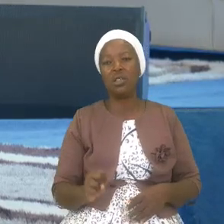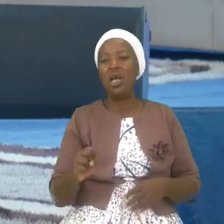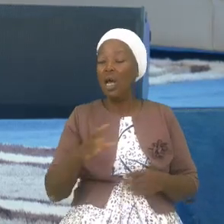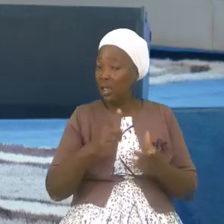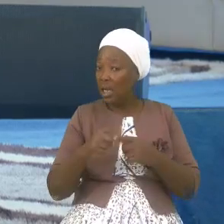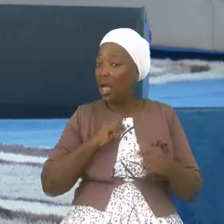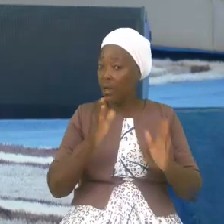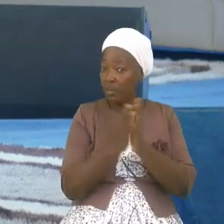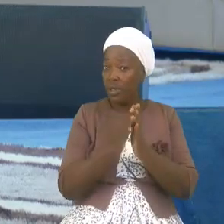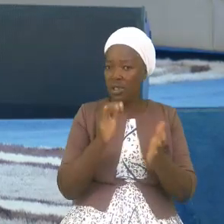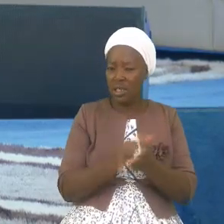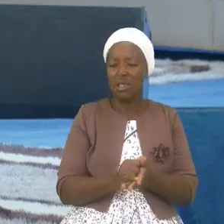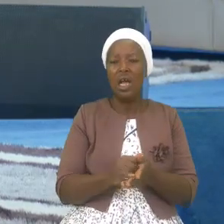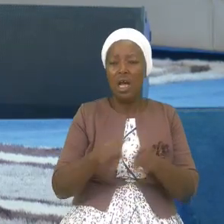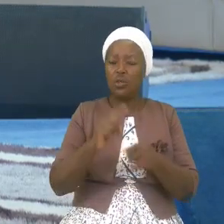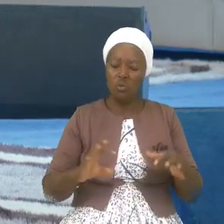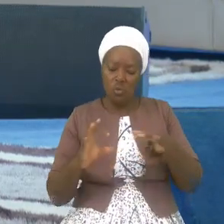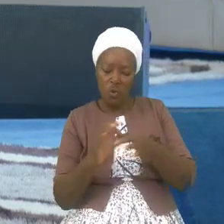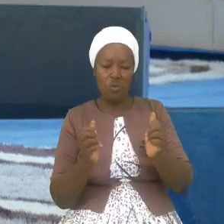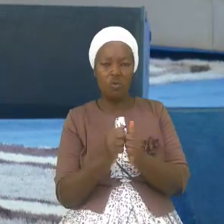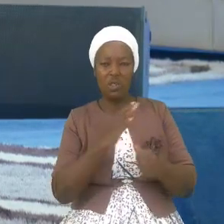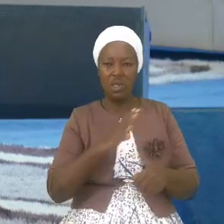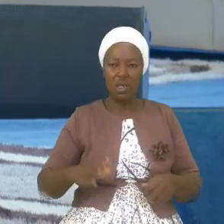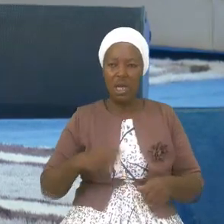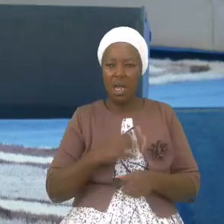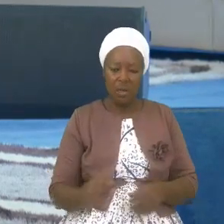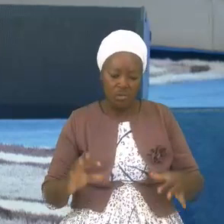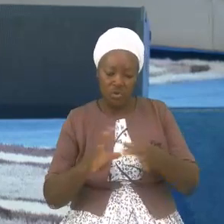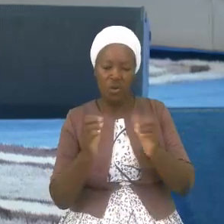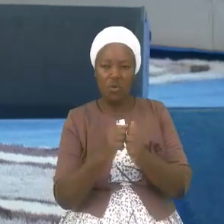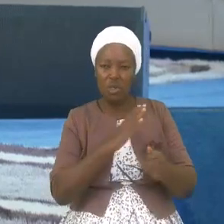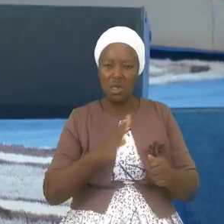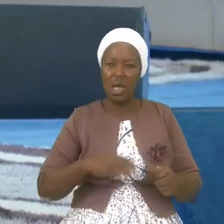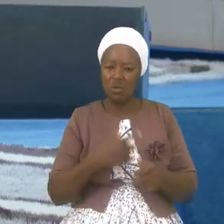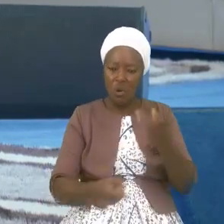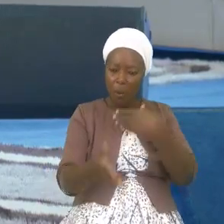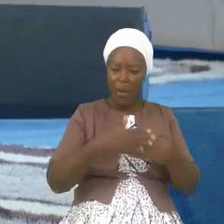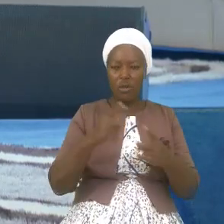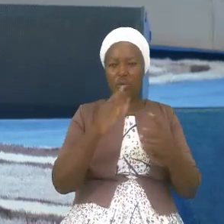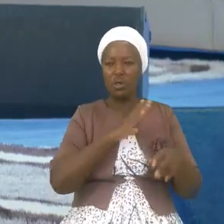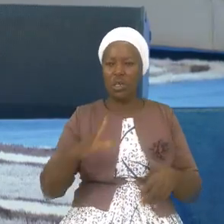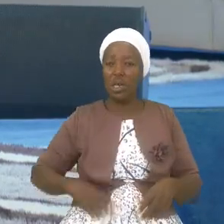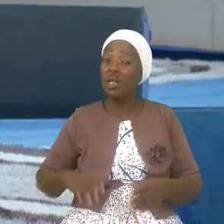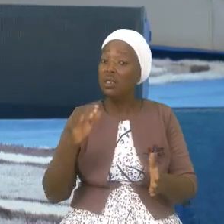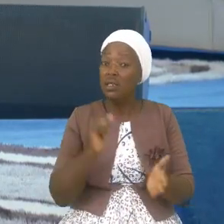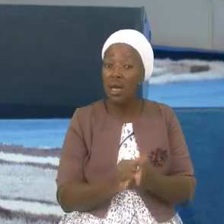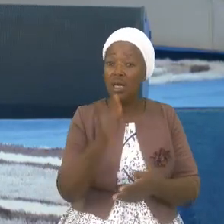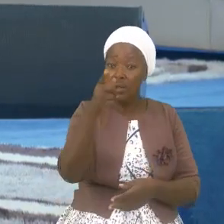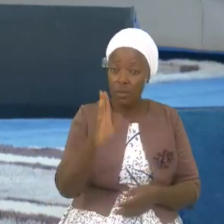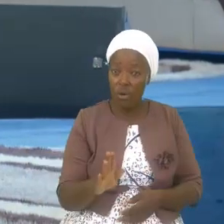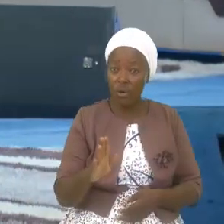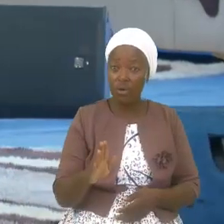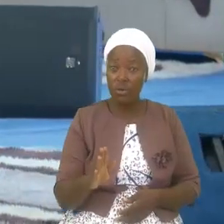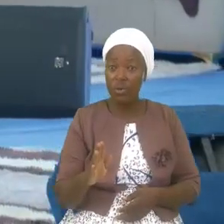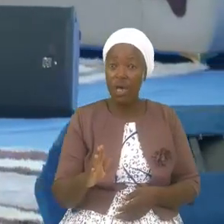as you are reconciled unto Christ, that God ever present, that God ever